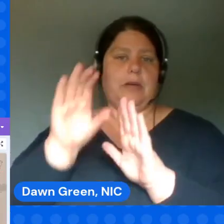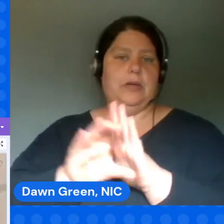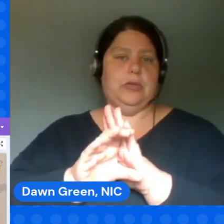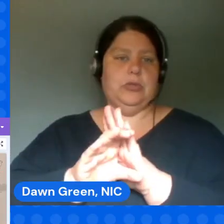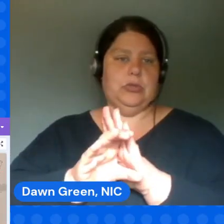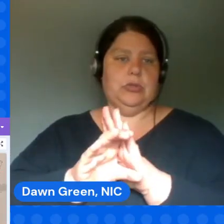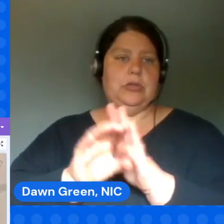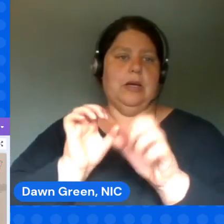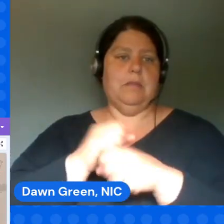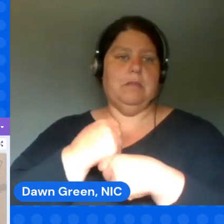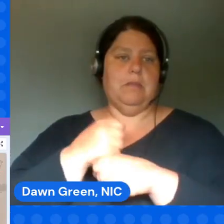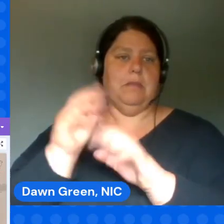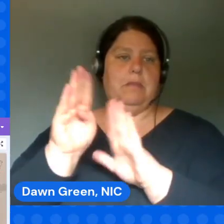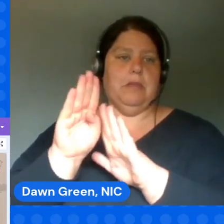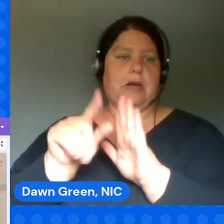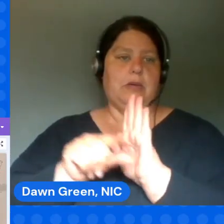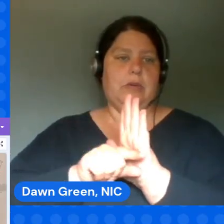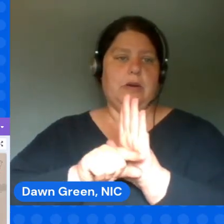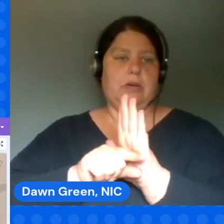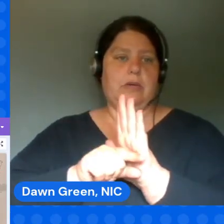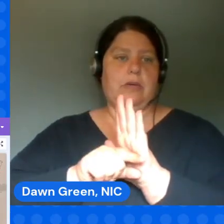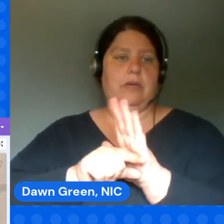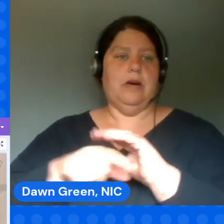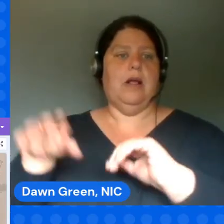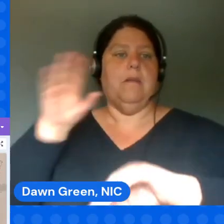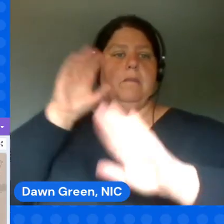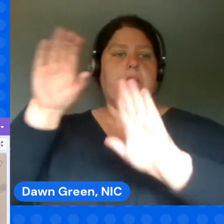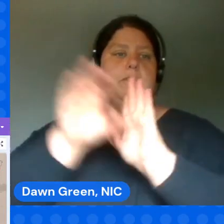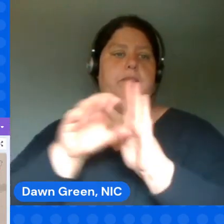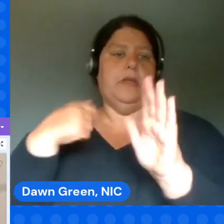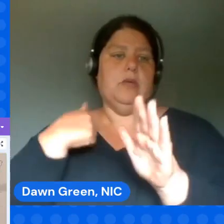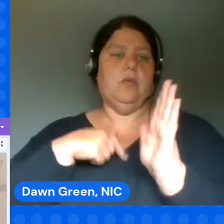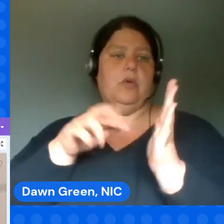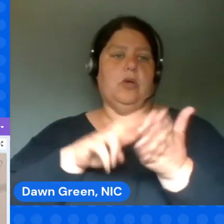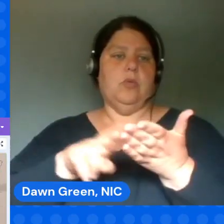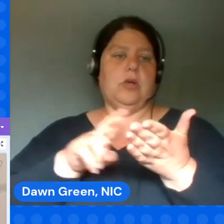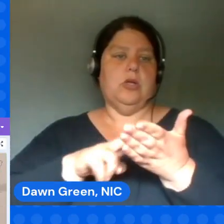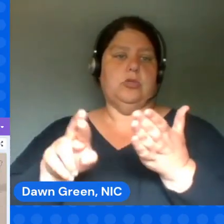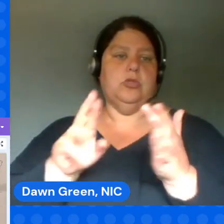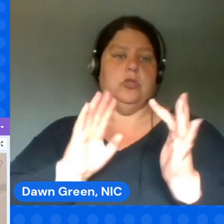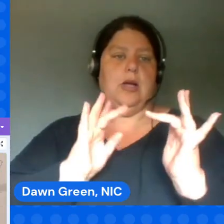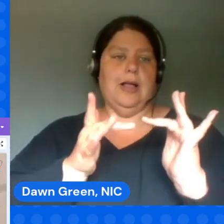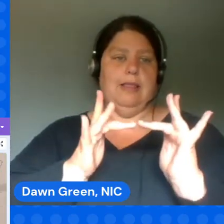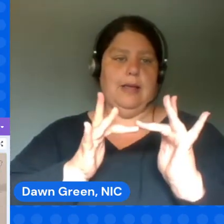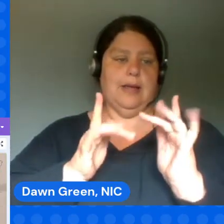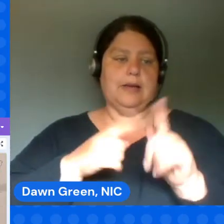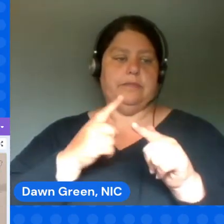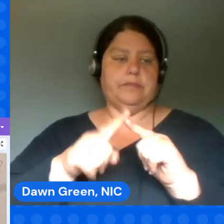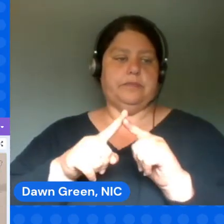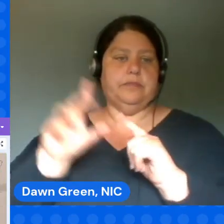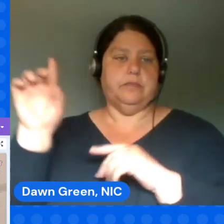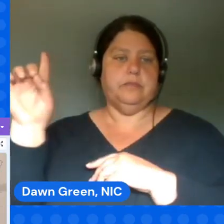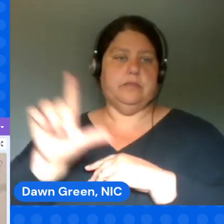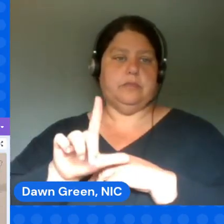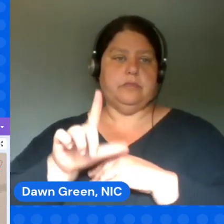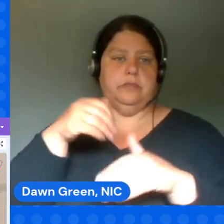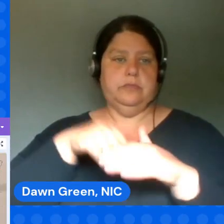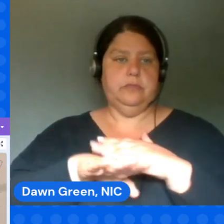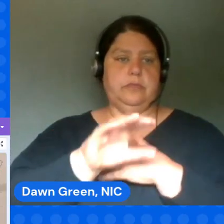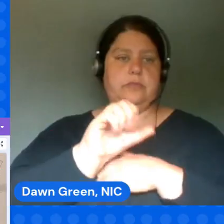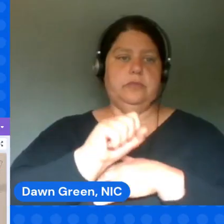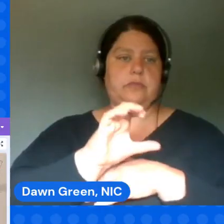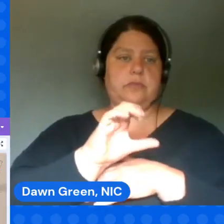up the background were pictures that were researched online and then loaded into Scratch as part of the